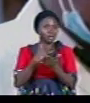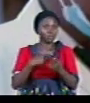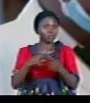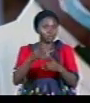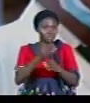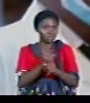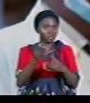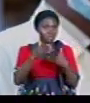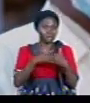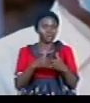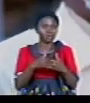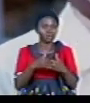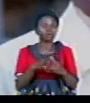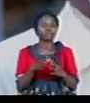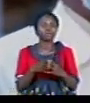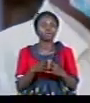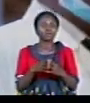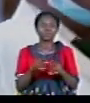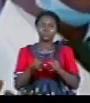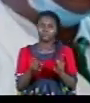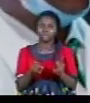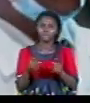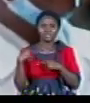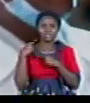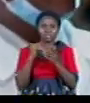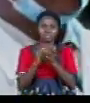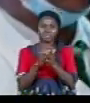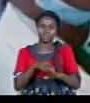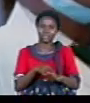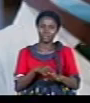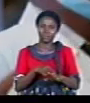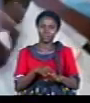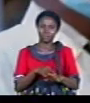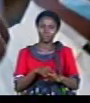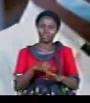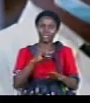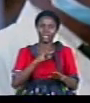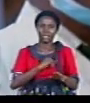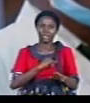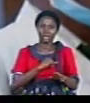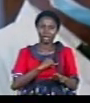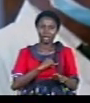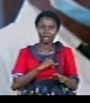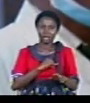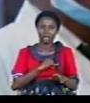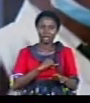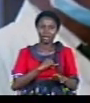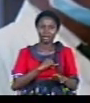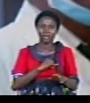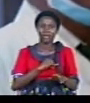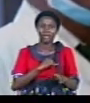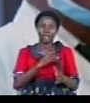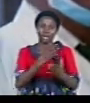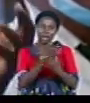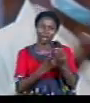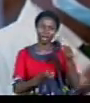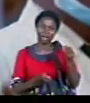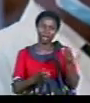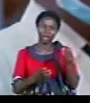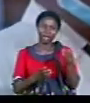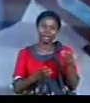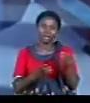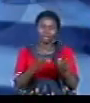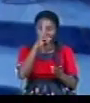God. But since then, I seem to lack the faith to receive my sanctification when I've been already